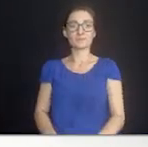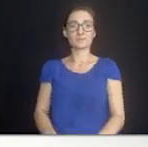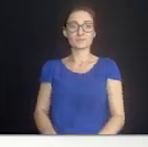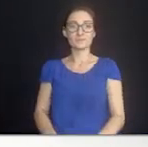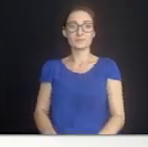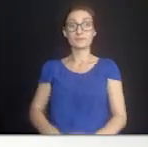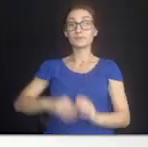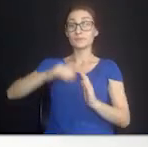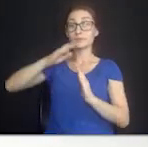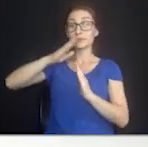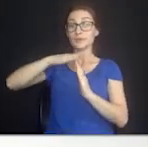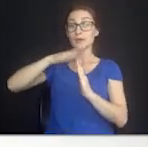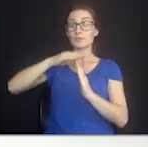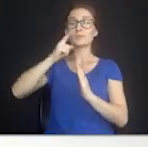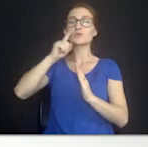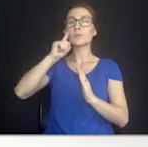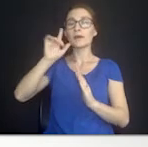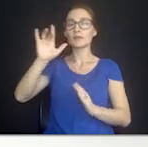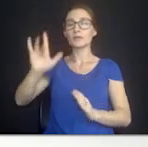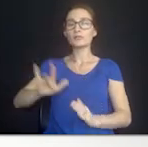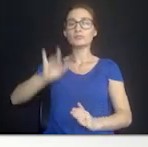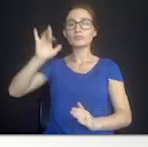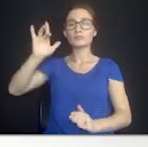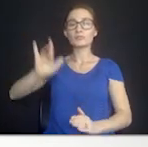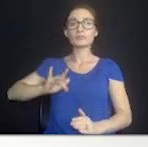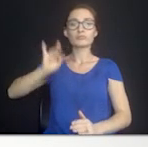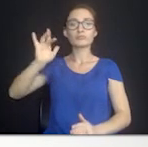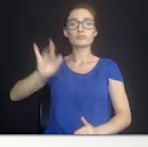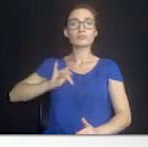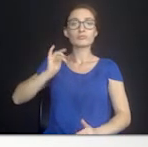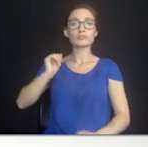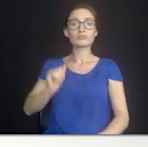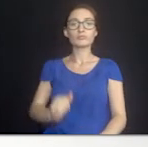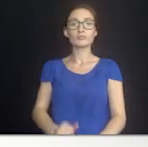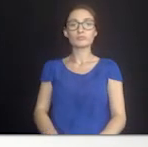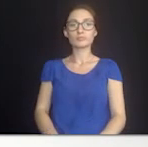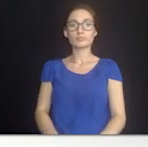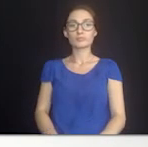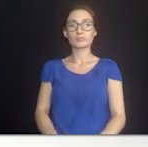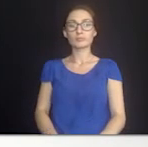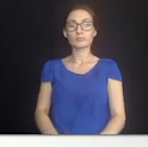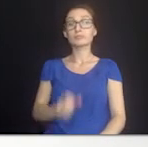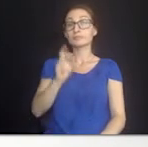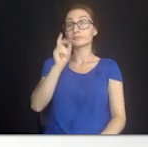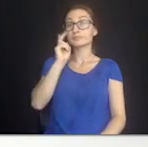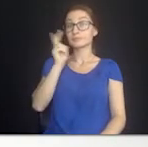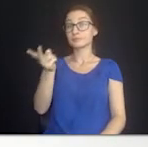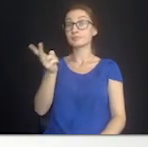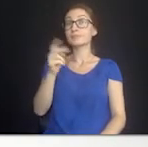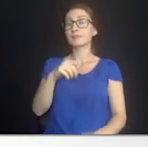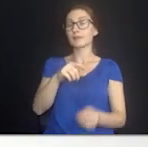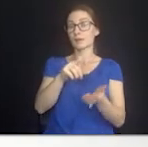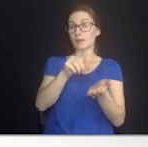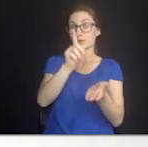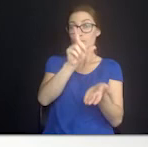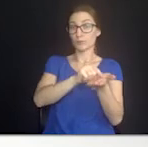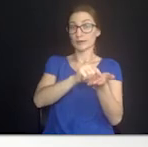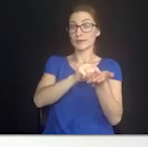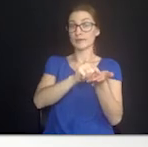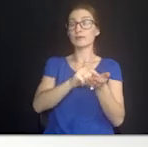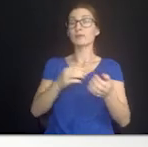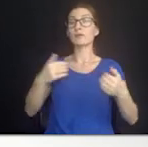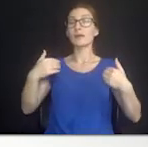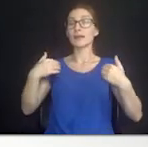program. At the top, John, can you scroll back up a little bit? you'll see that it says print selected.